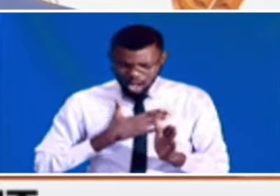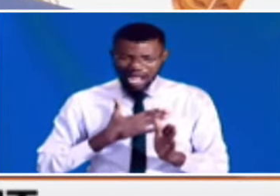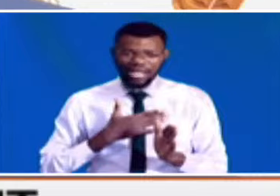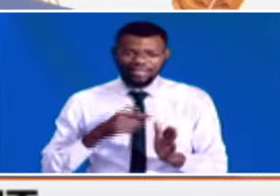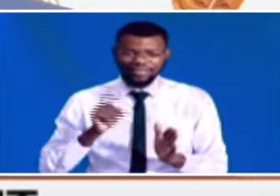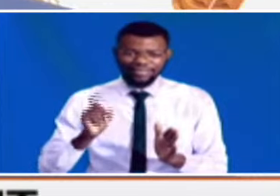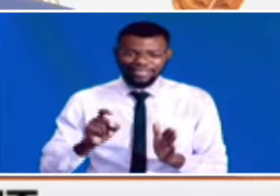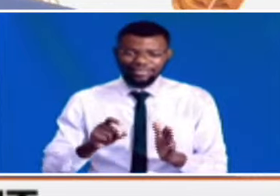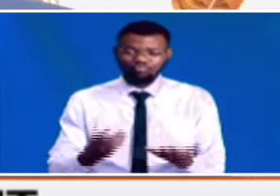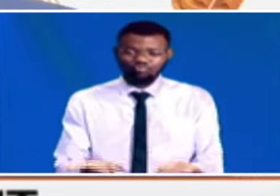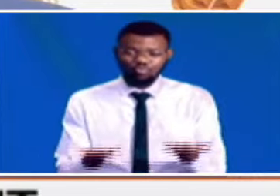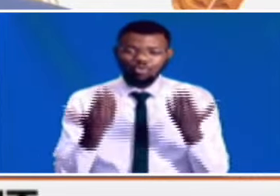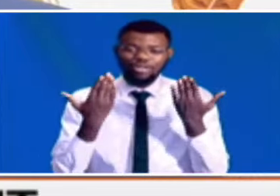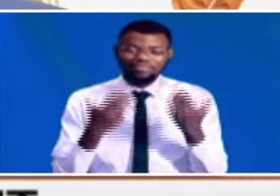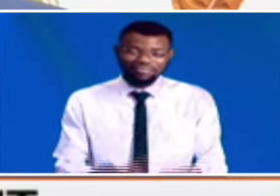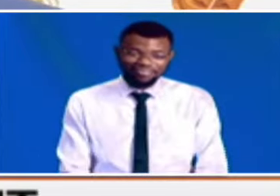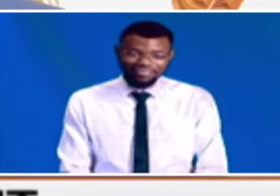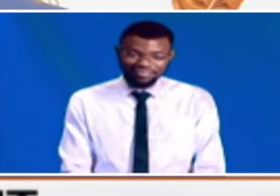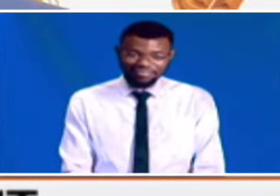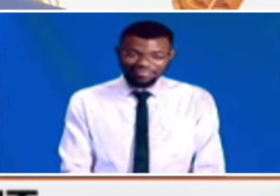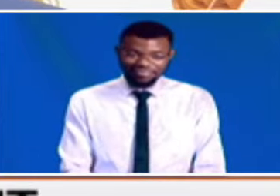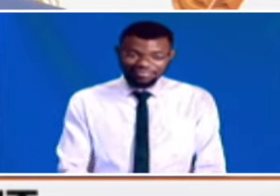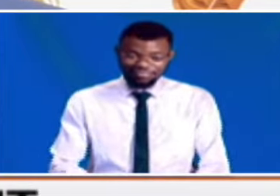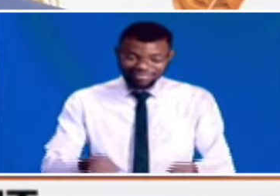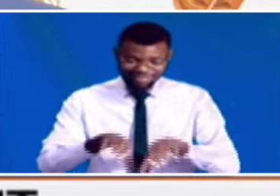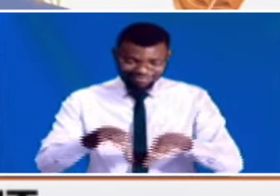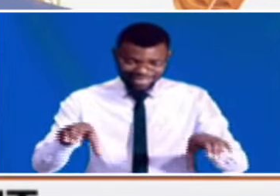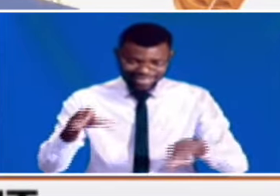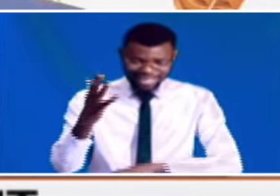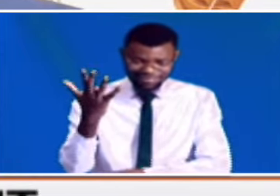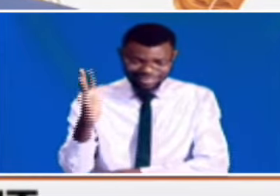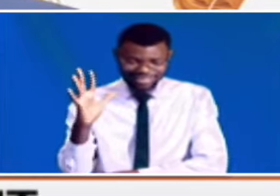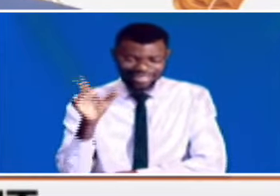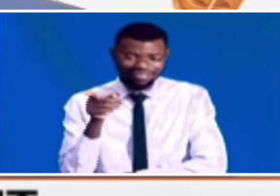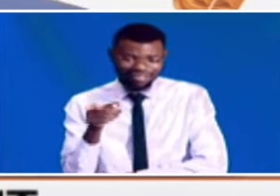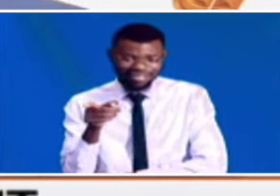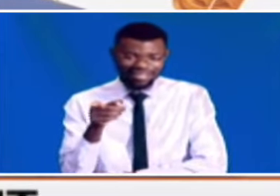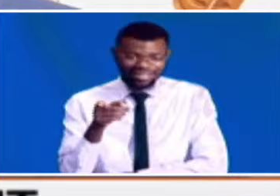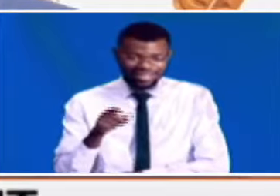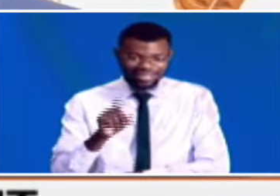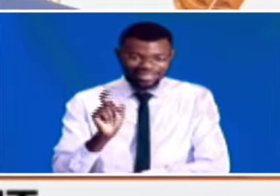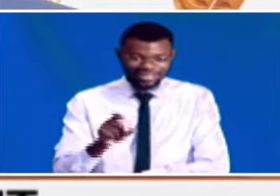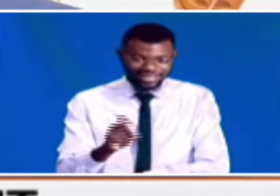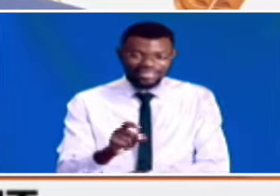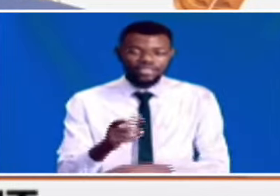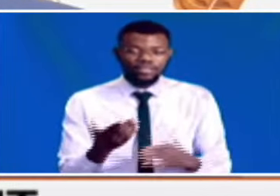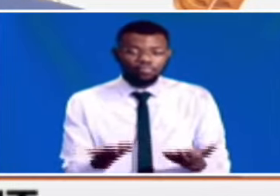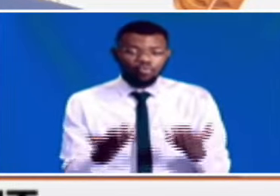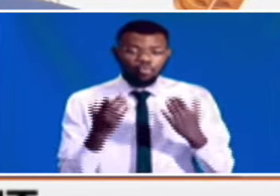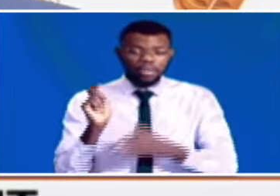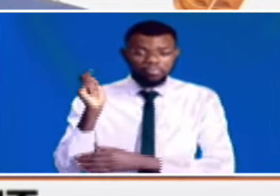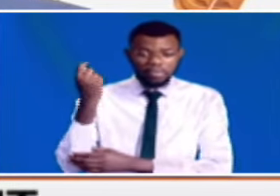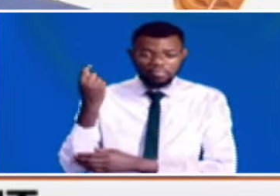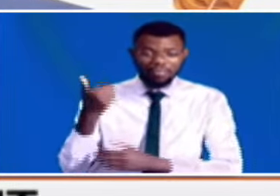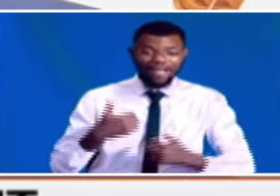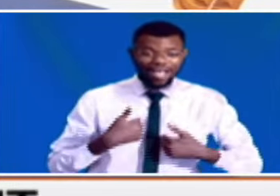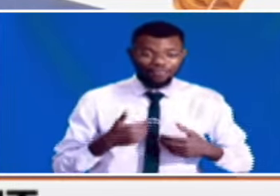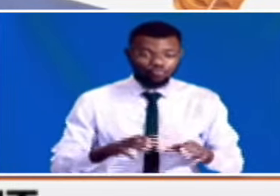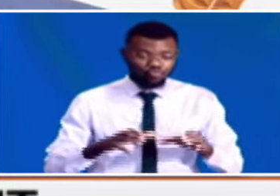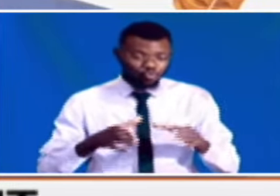now, specifically for this furniture industry. There is already a group of students who are